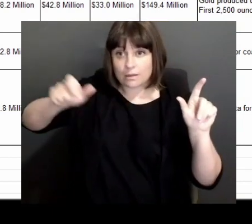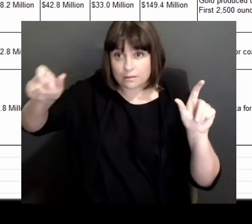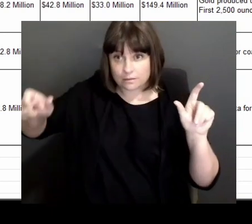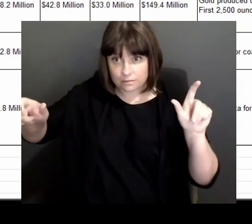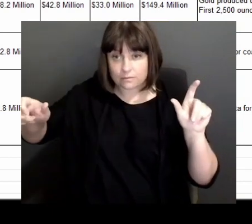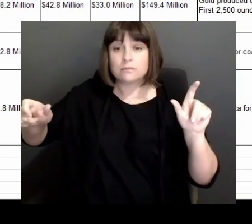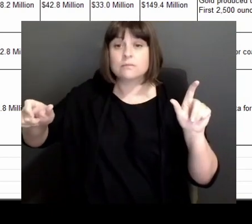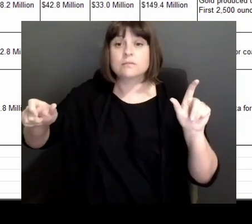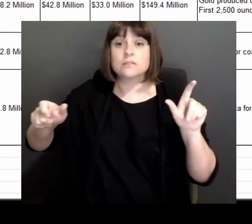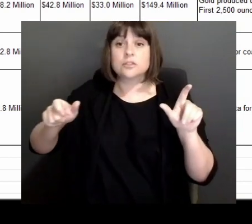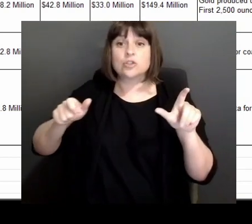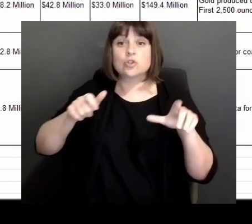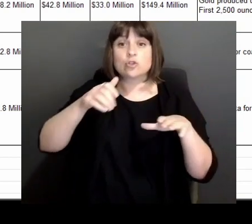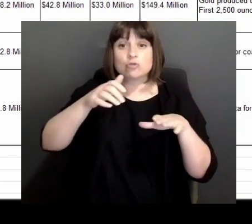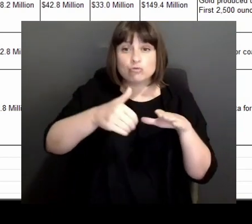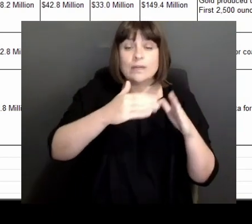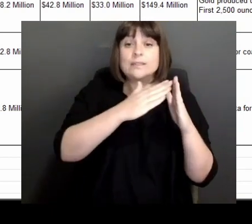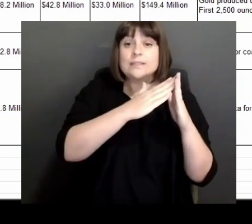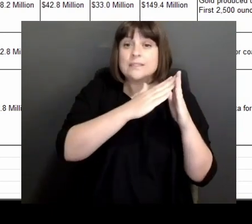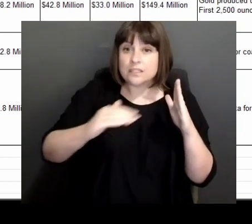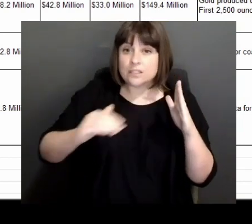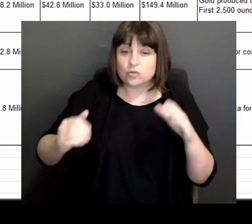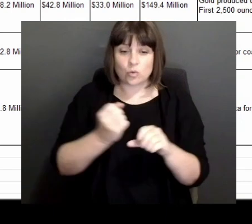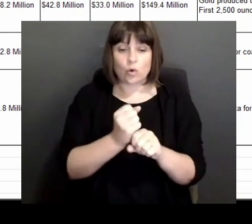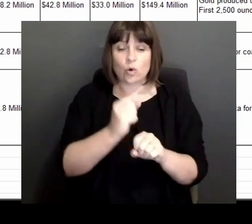extractive industries, gold, coal, and so on.